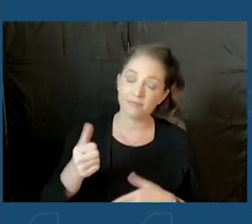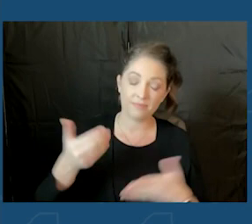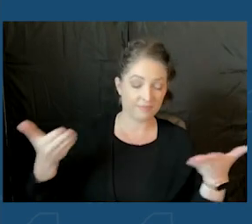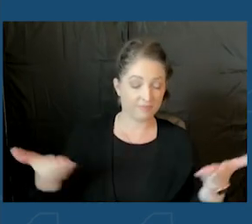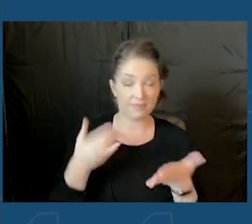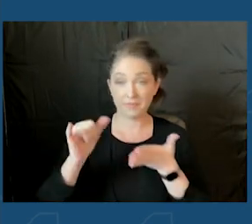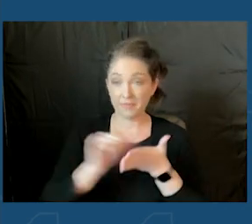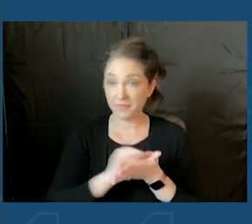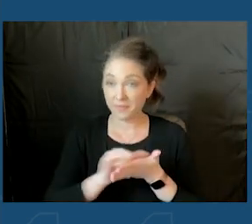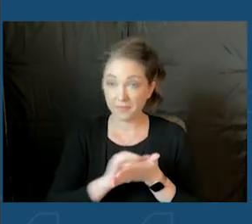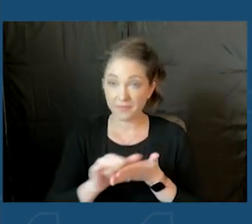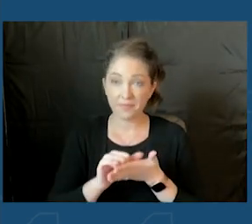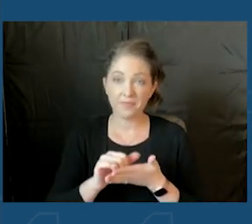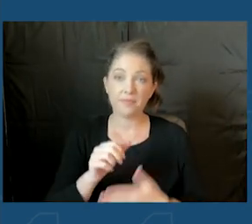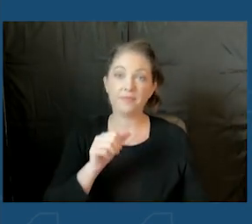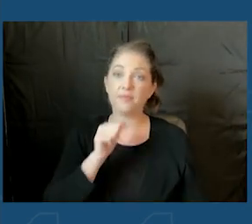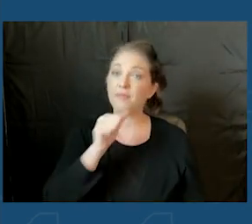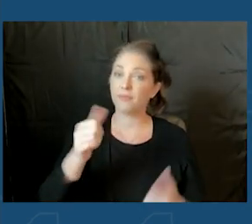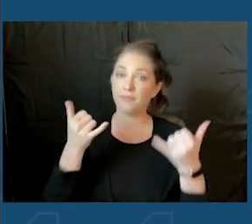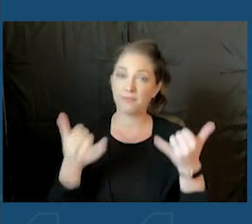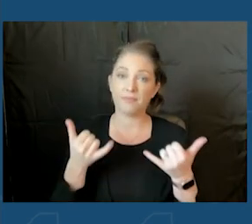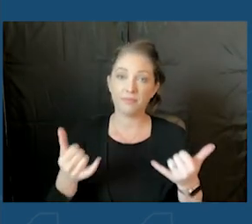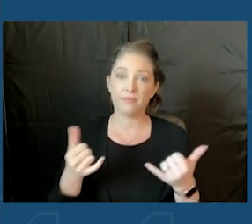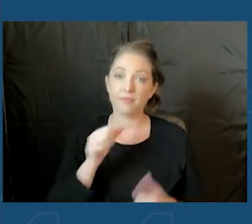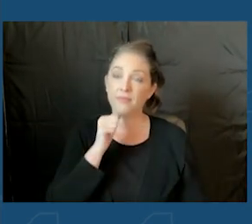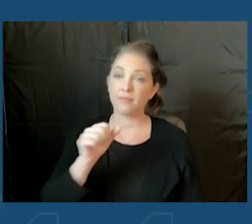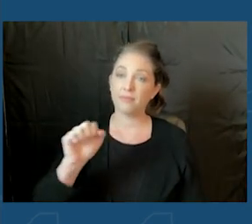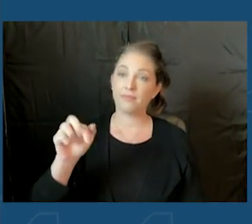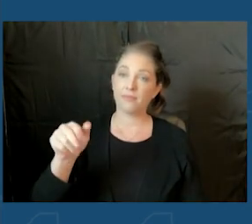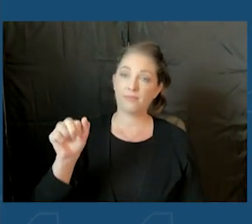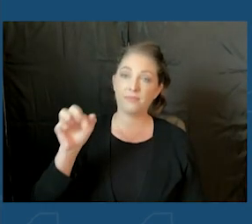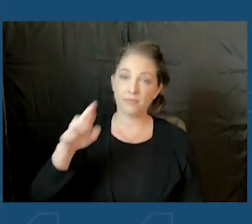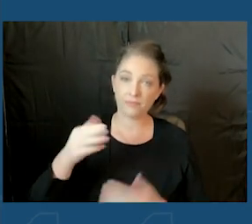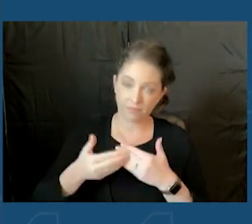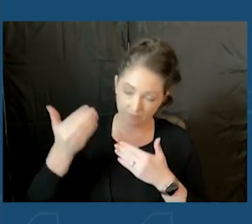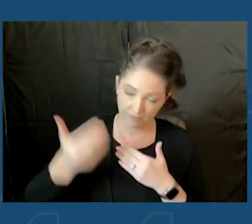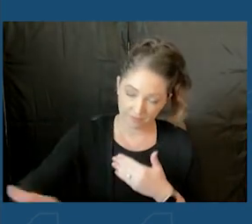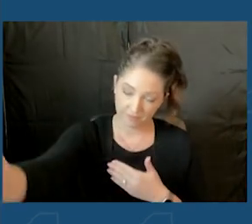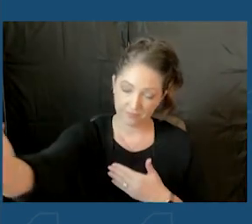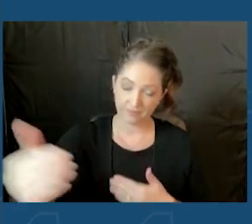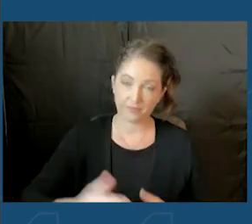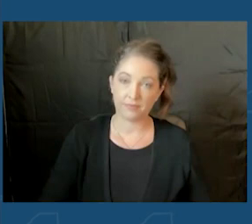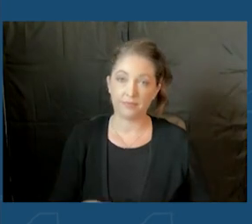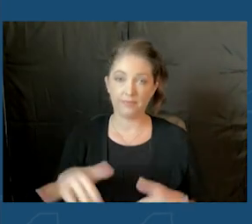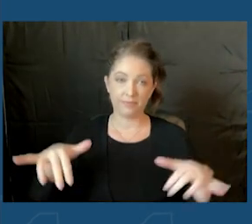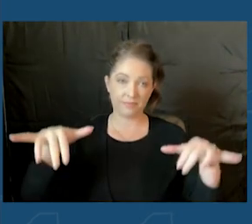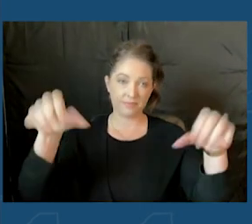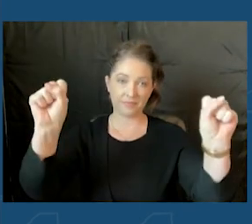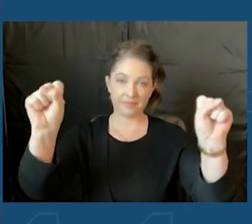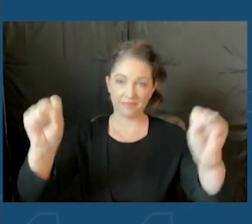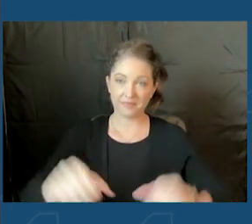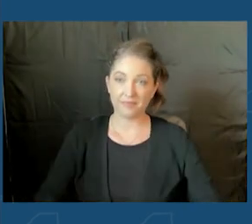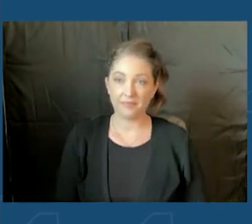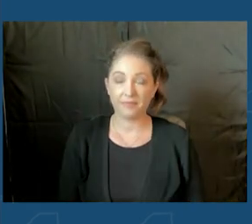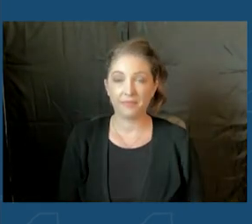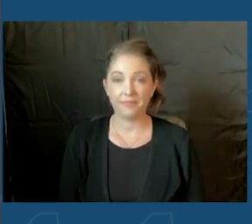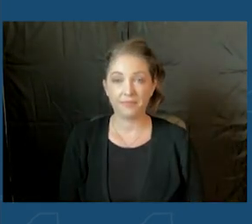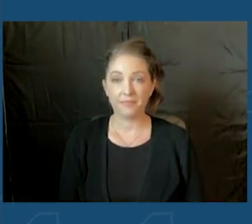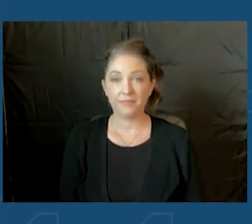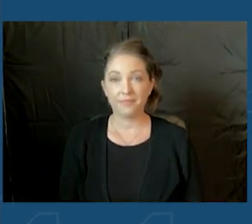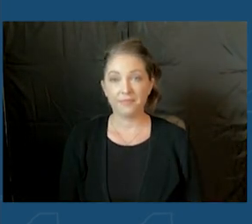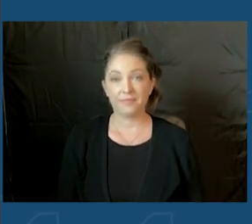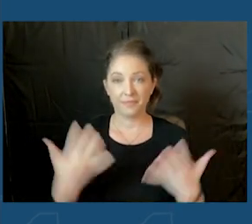York, not now, not ever. Yes.